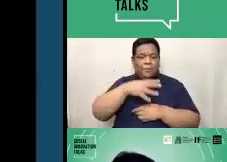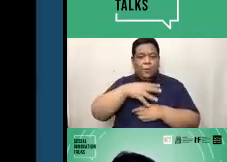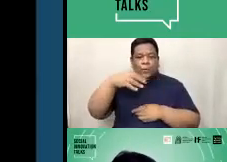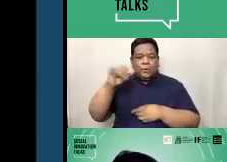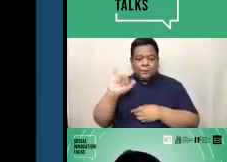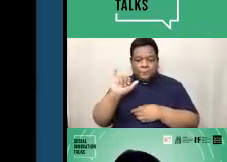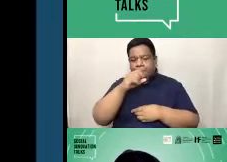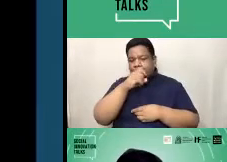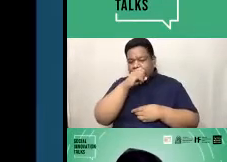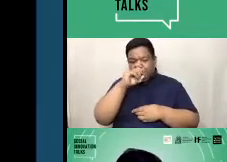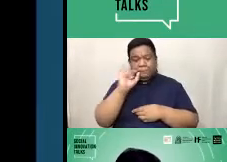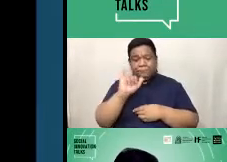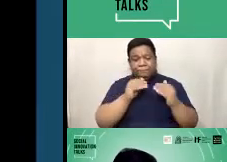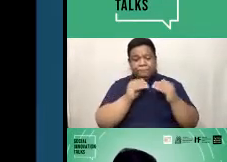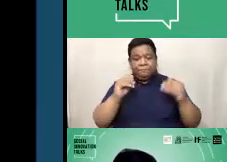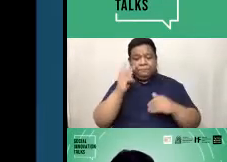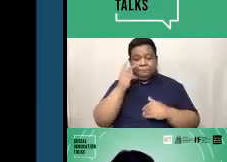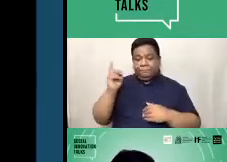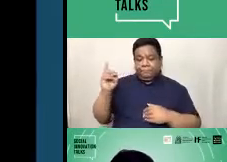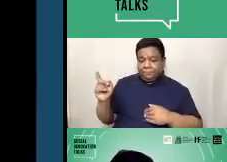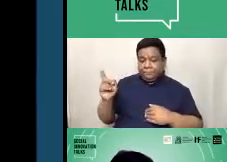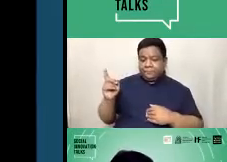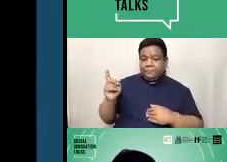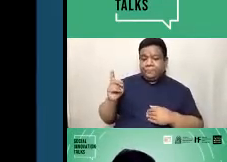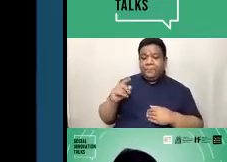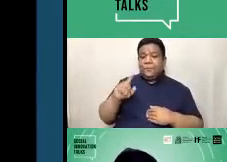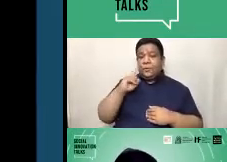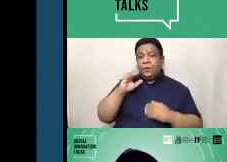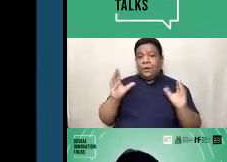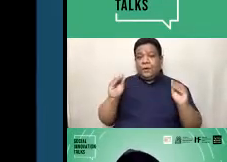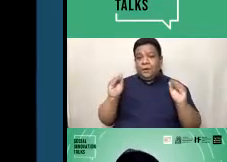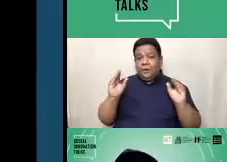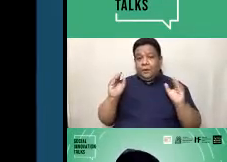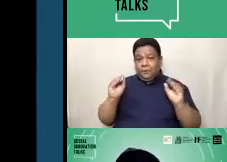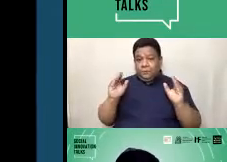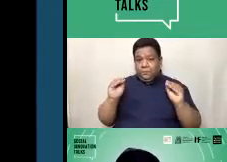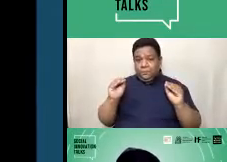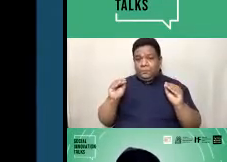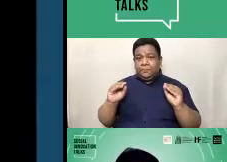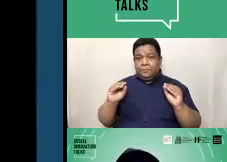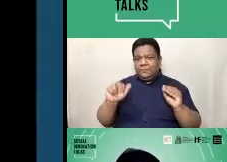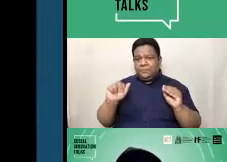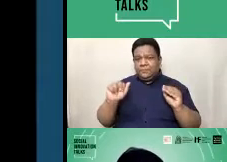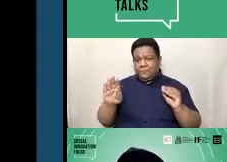equivalent would actually be these things. So whereas a crab would have a claw, a